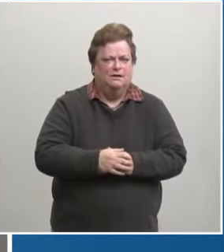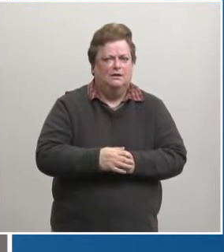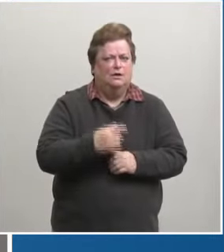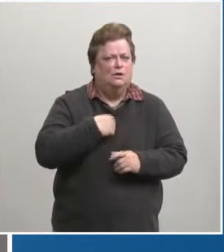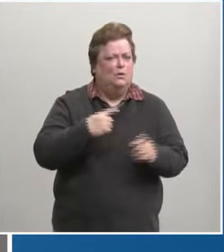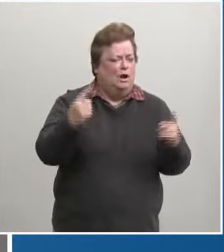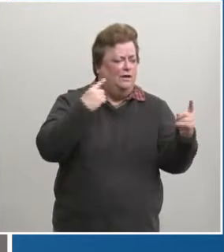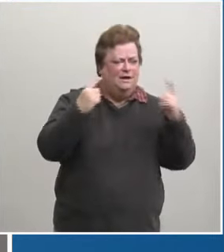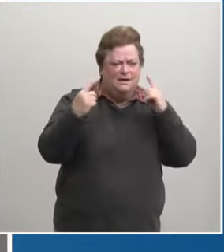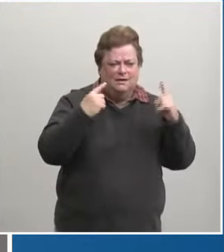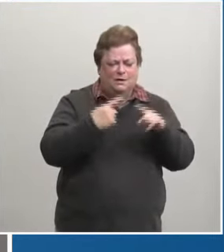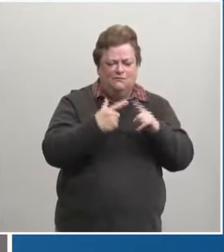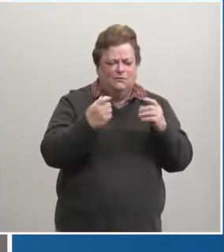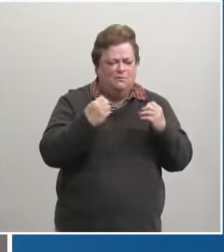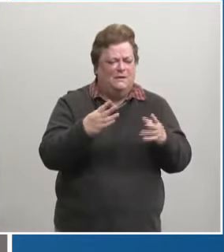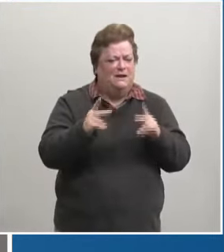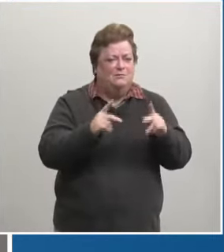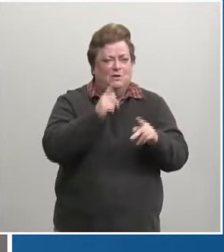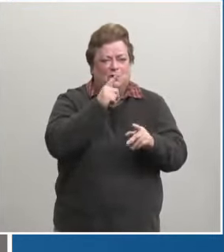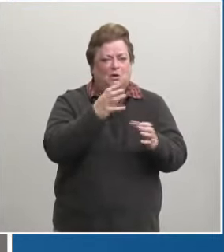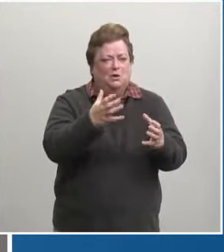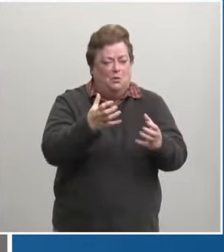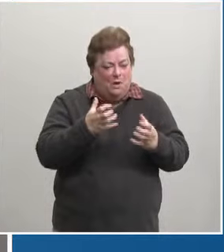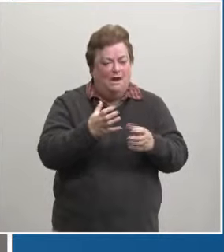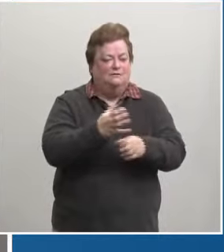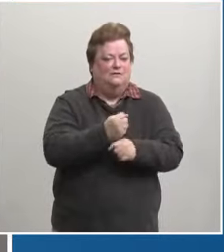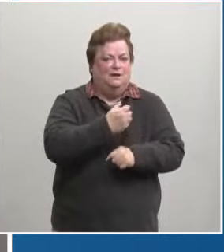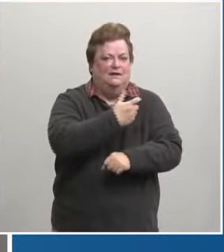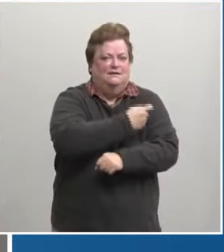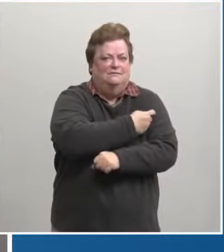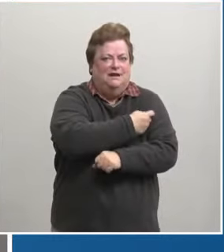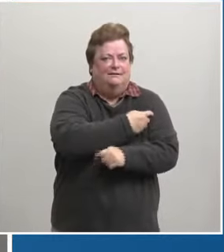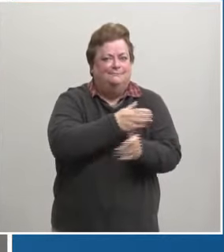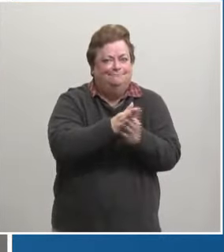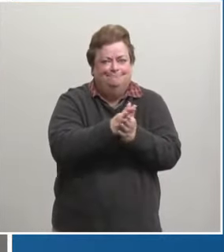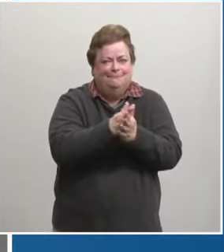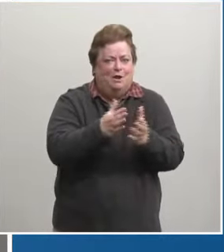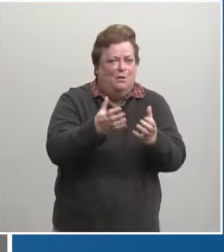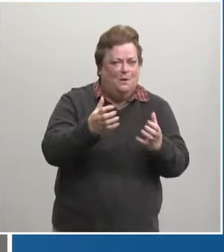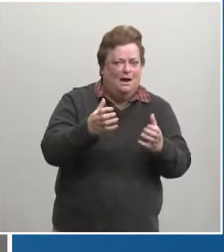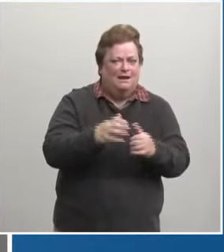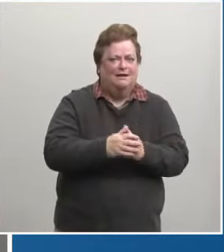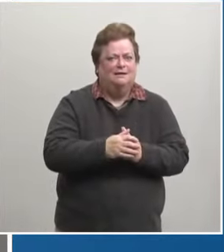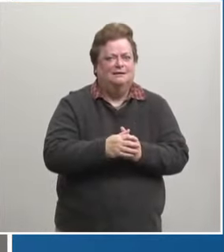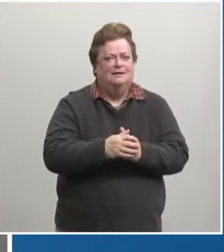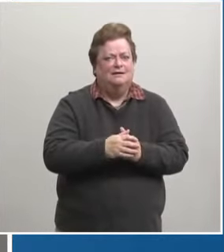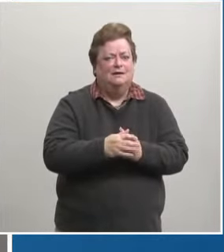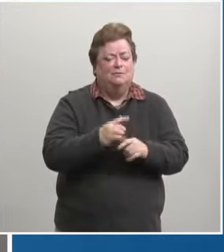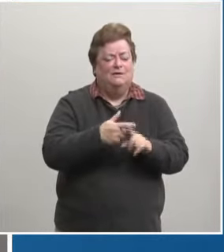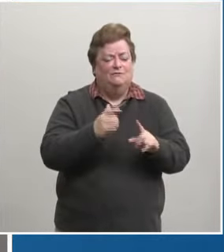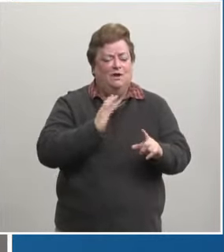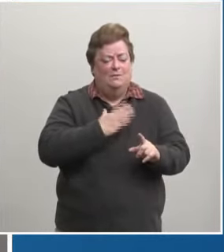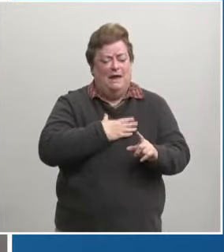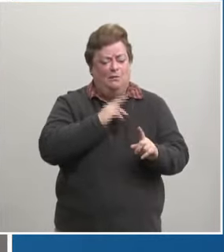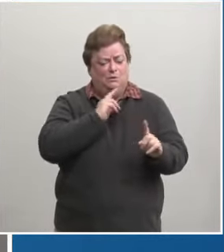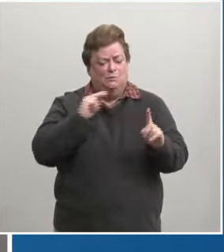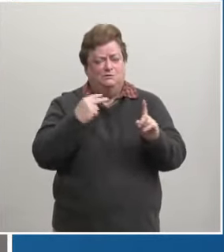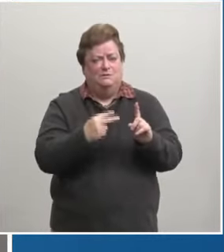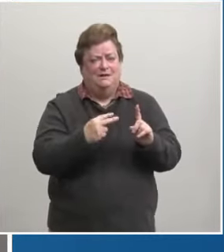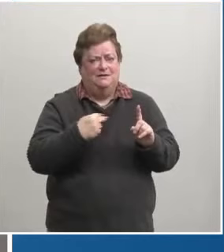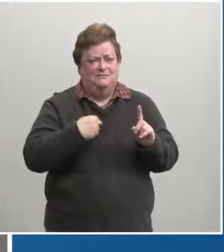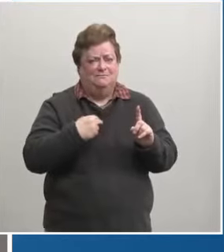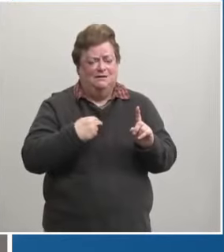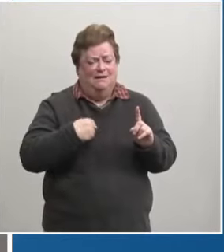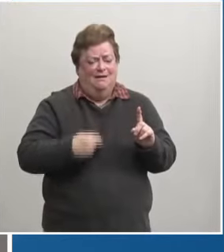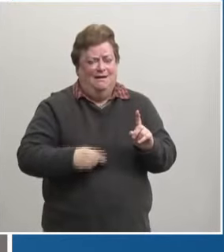from a lot of people who are eager to receive COVID-19 vaccine. From a public health perspective, we